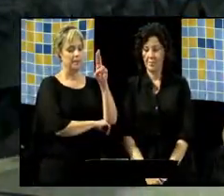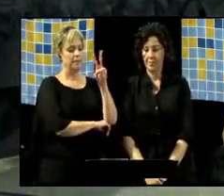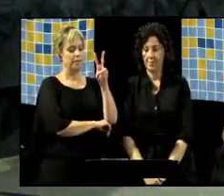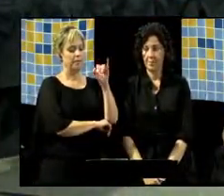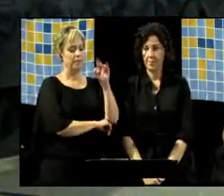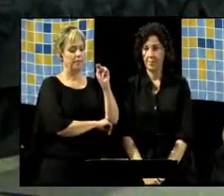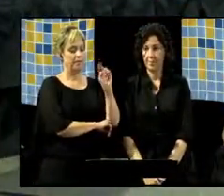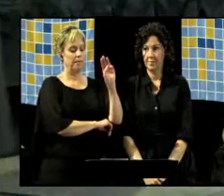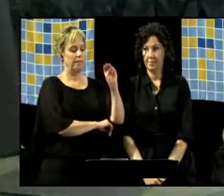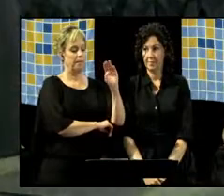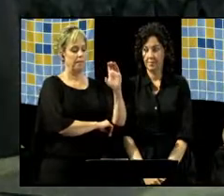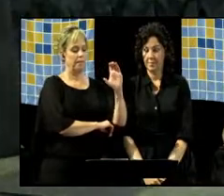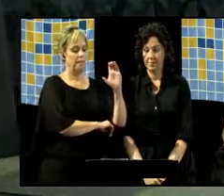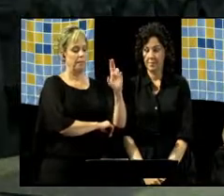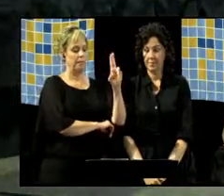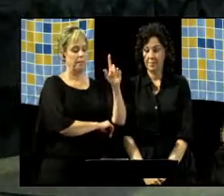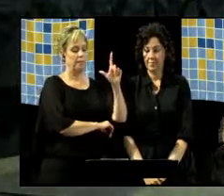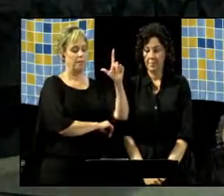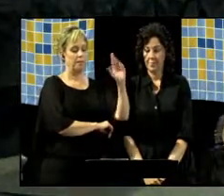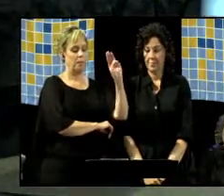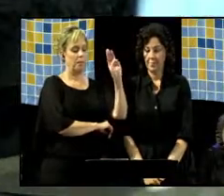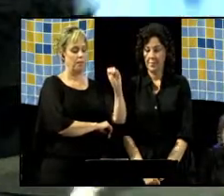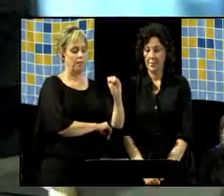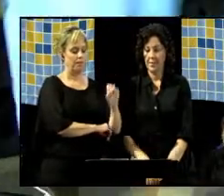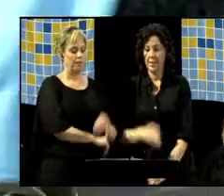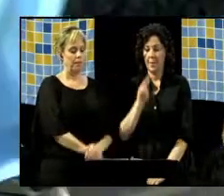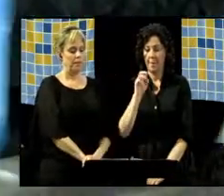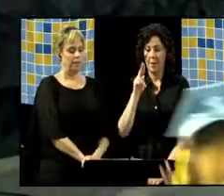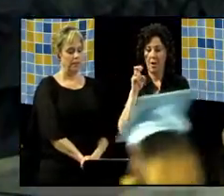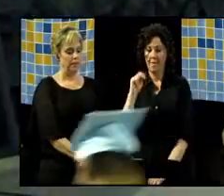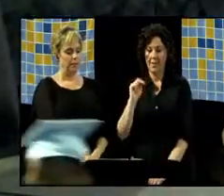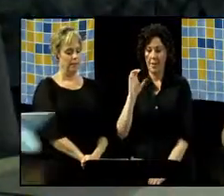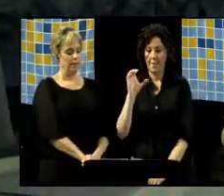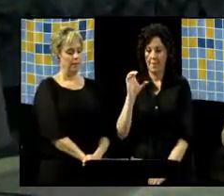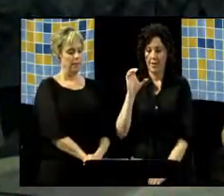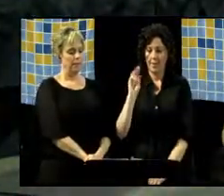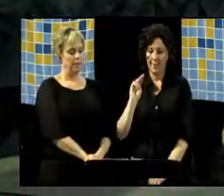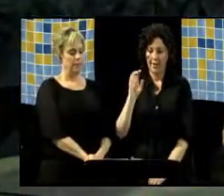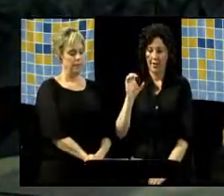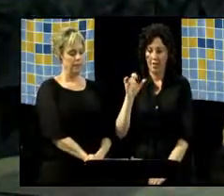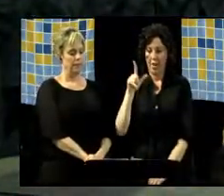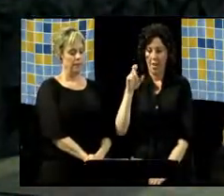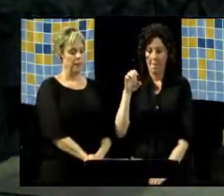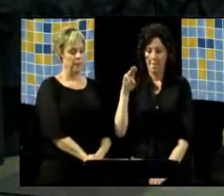Marvin Jarius McCullum. Ella Faith McDaniel.